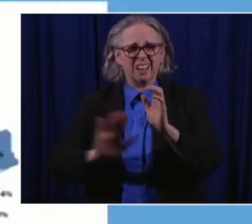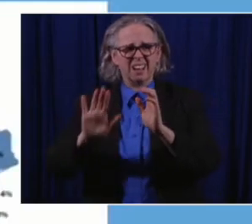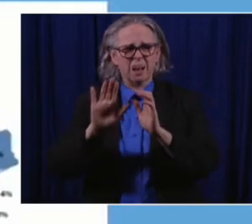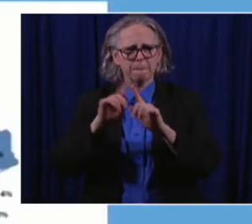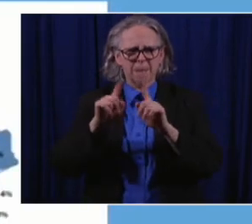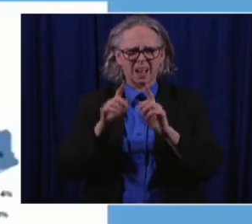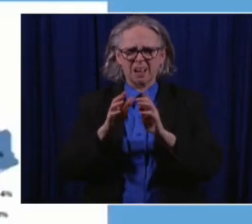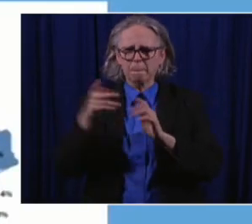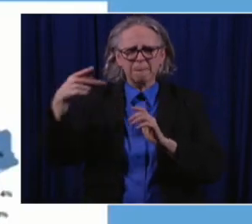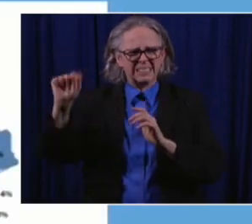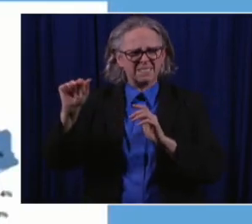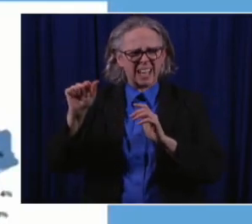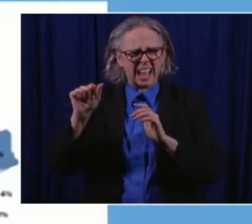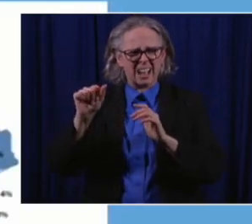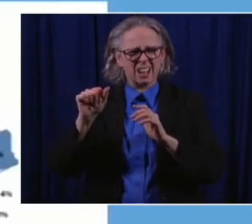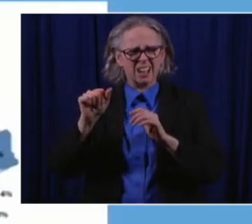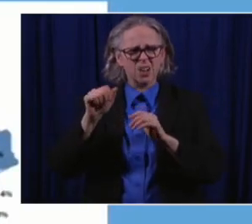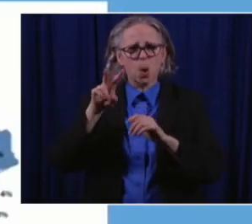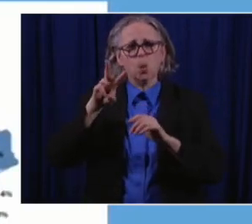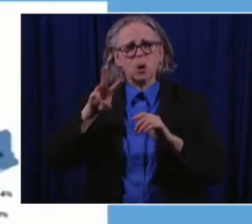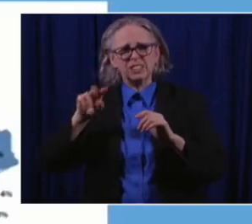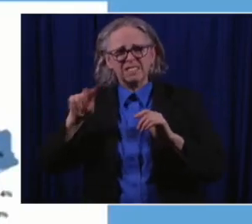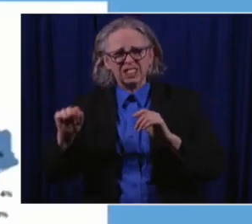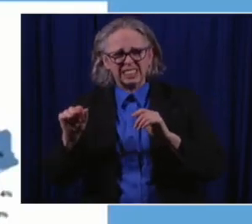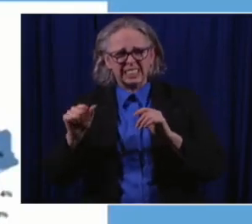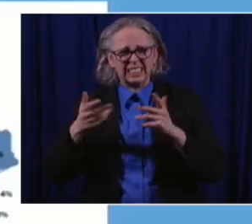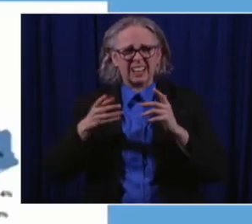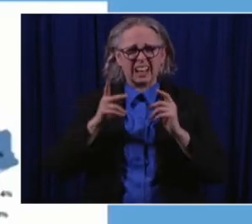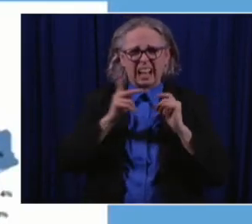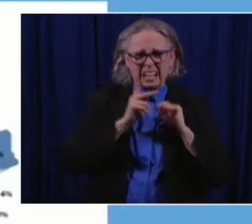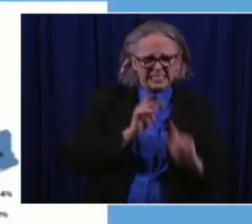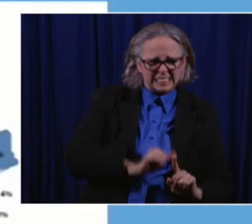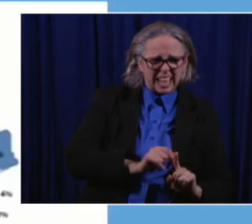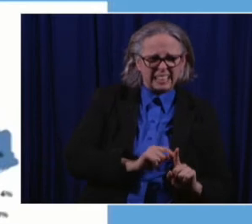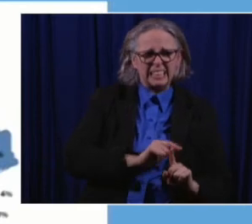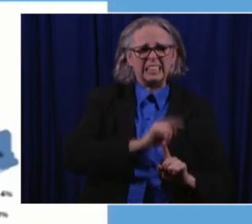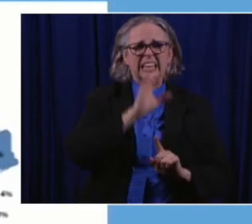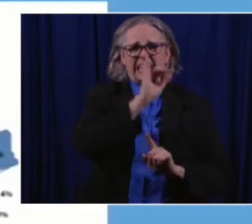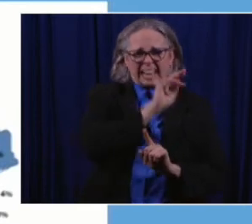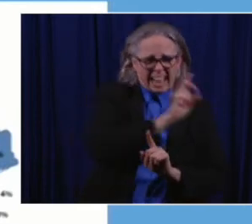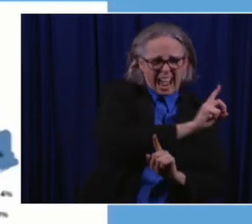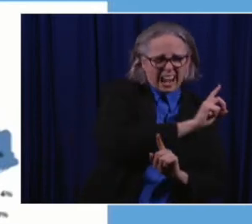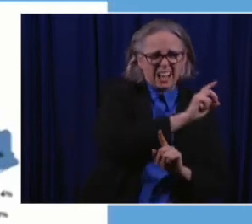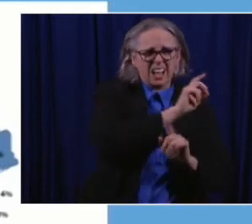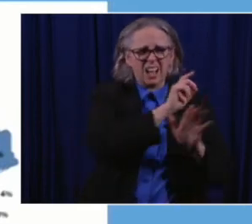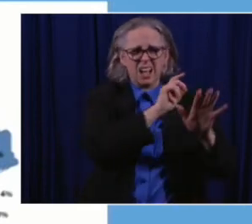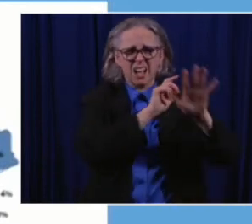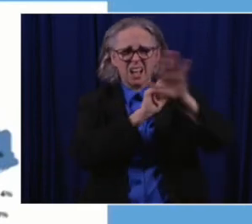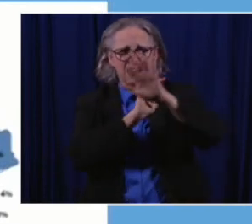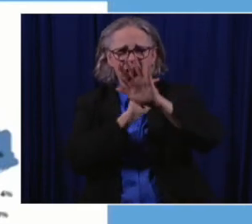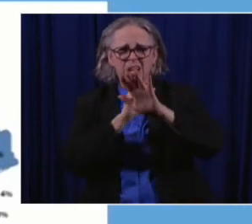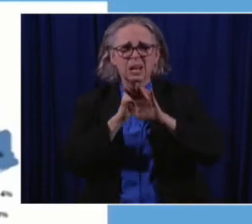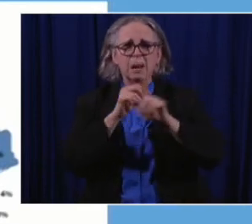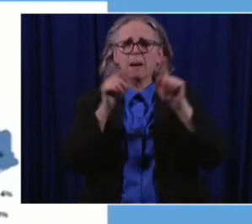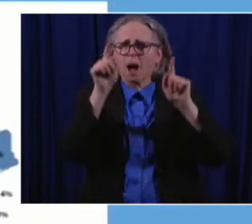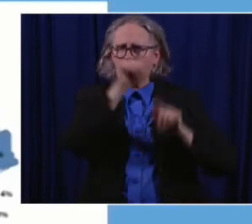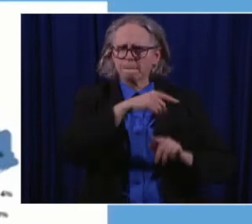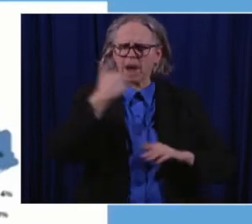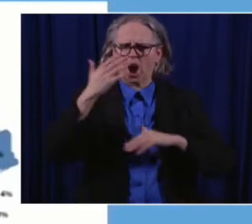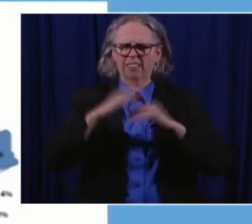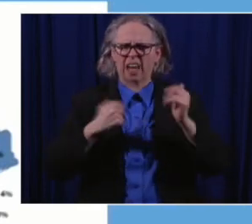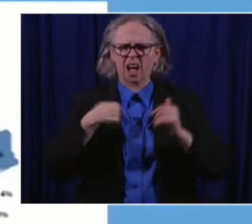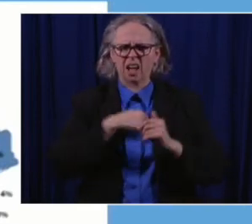West Virginia, Kentucky, Indiana, Michigan, all are doing better than we are as far as the positivity